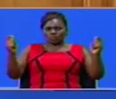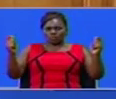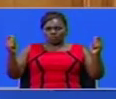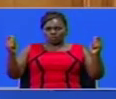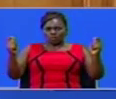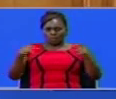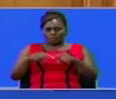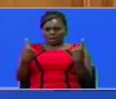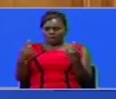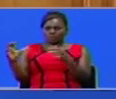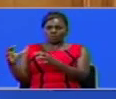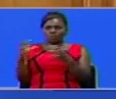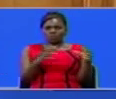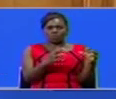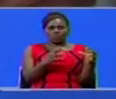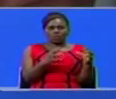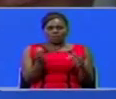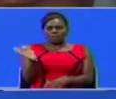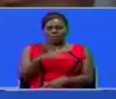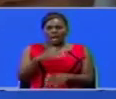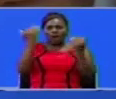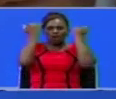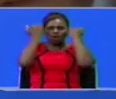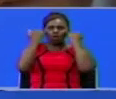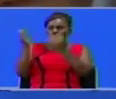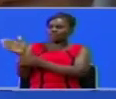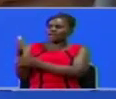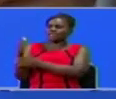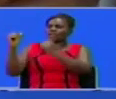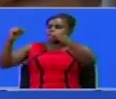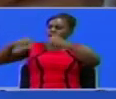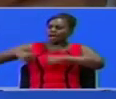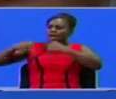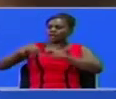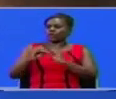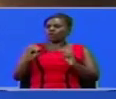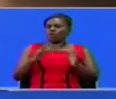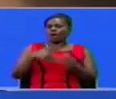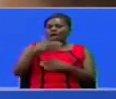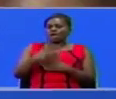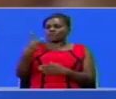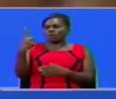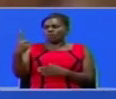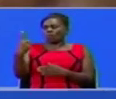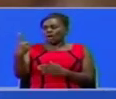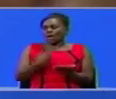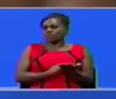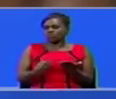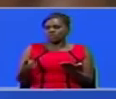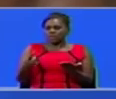Parties in the dispute are back in court on Thursday after failing to meet a one-week deadline by the Court of Appeal to